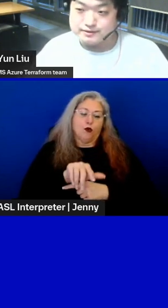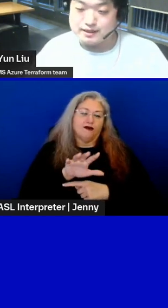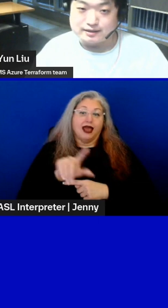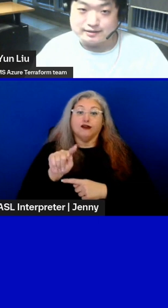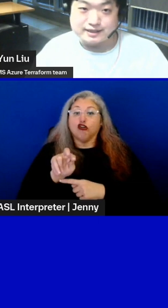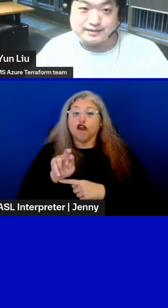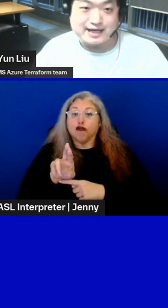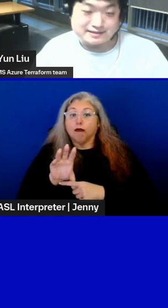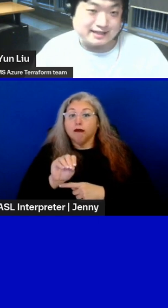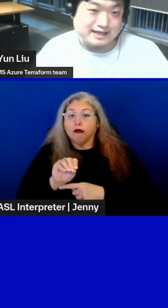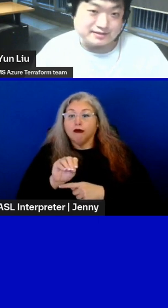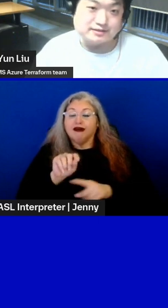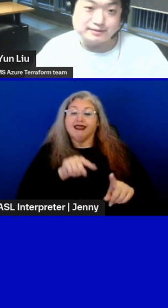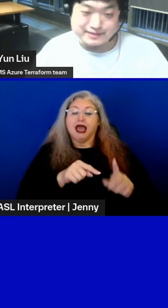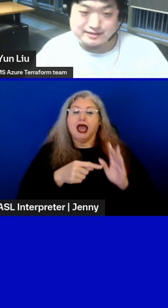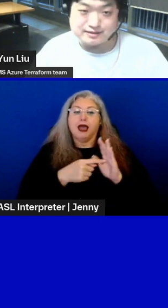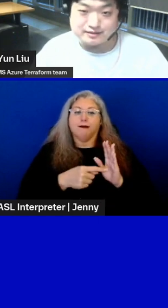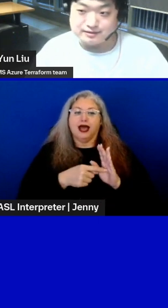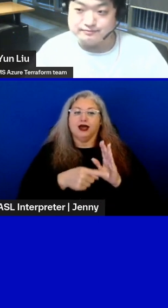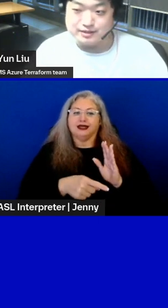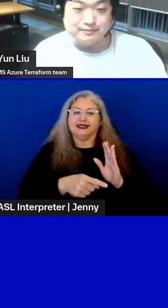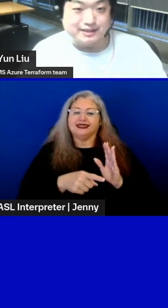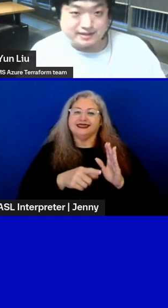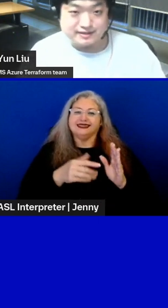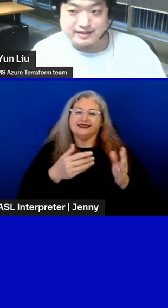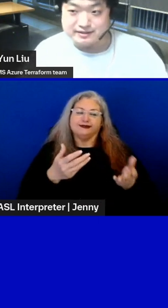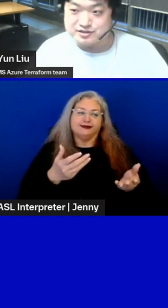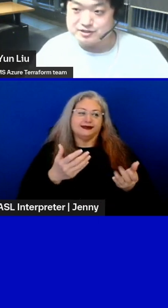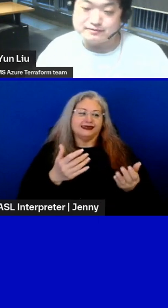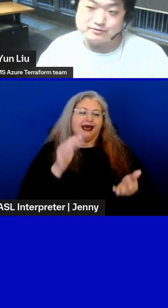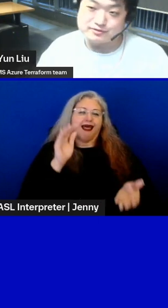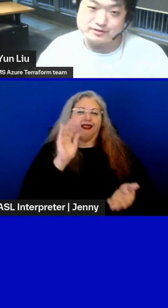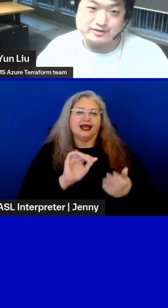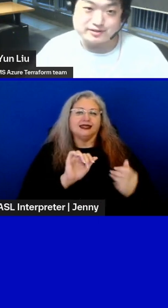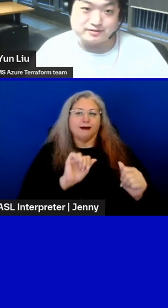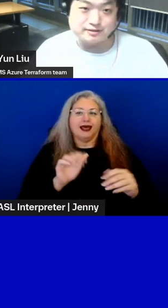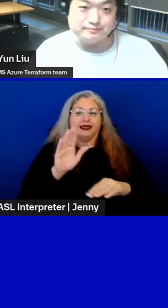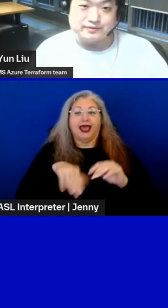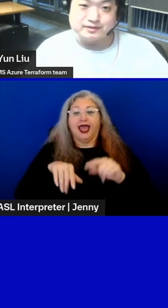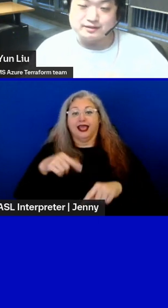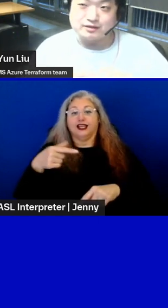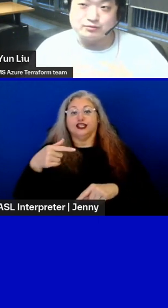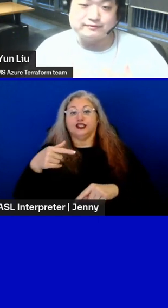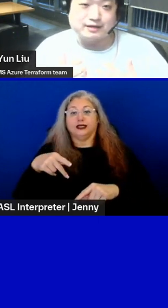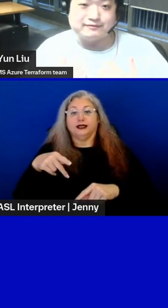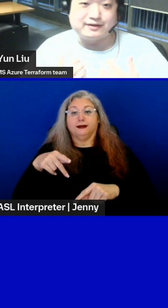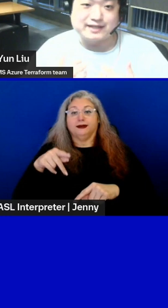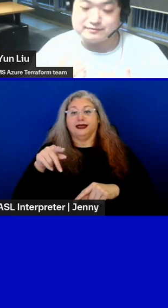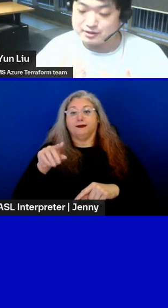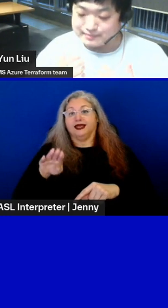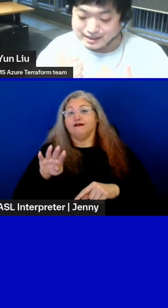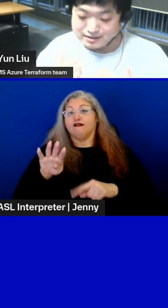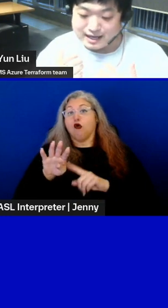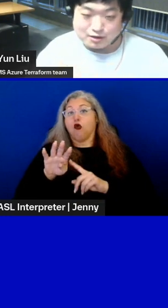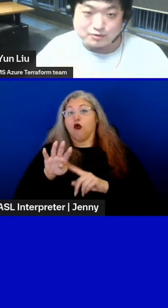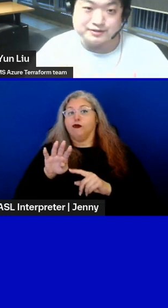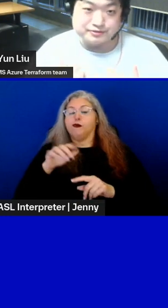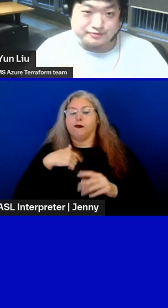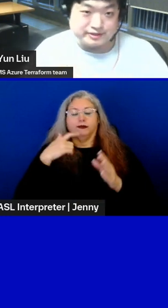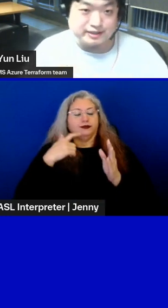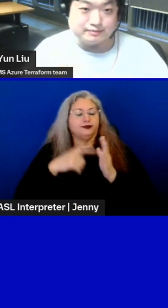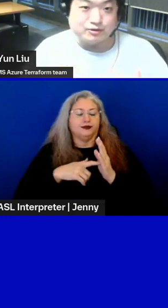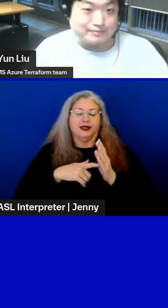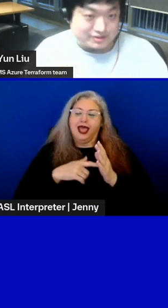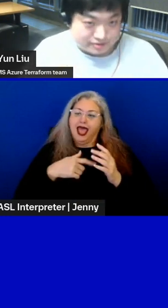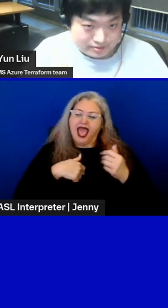model has less ability than the GPT-4 series. So I found that no matter how I